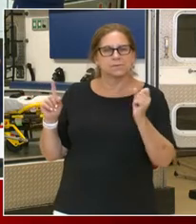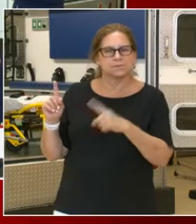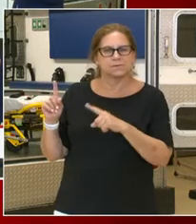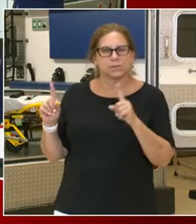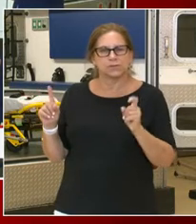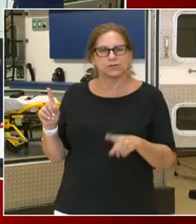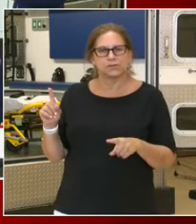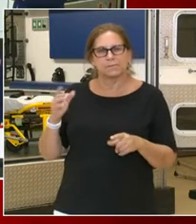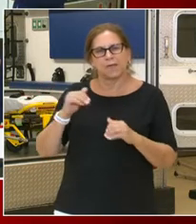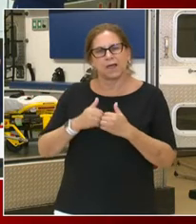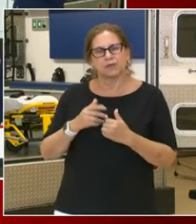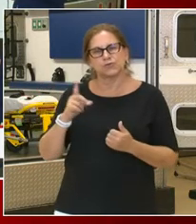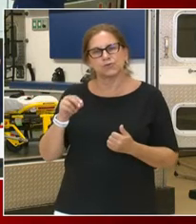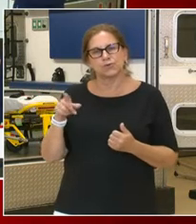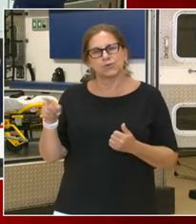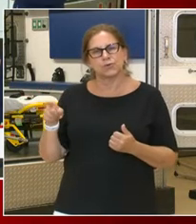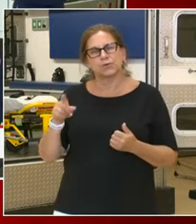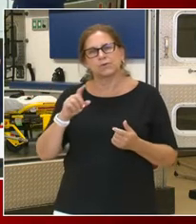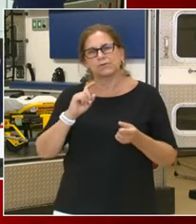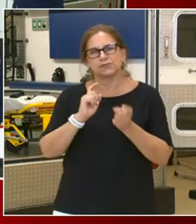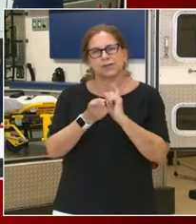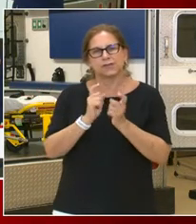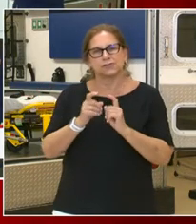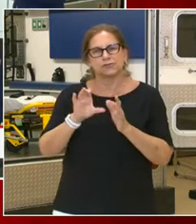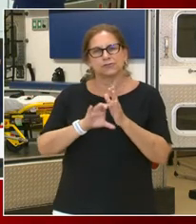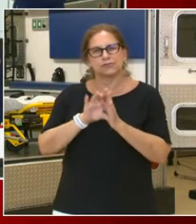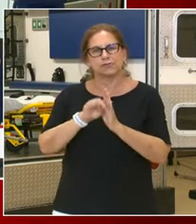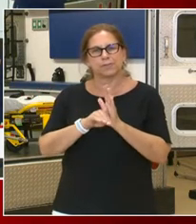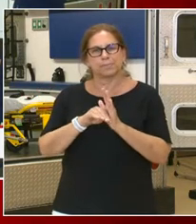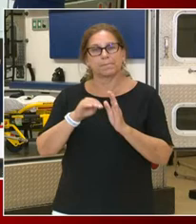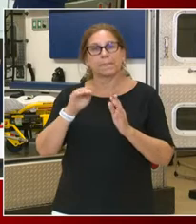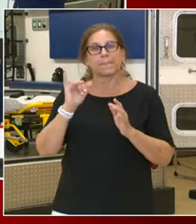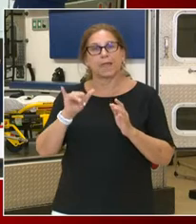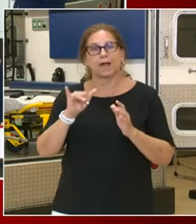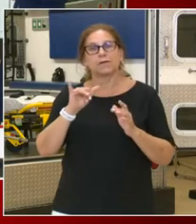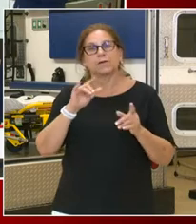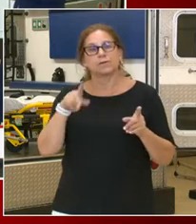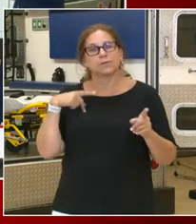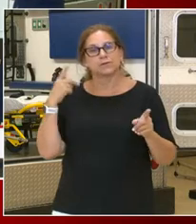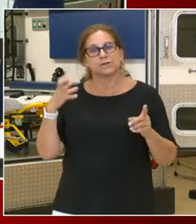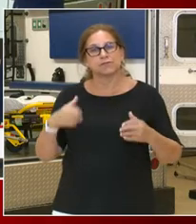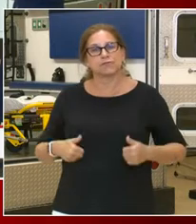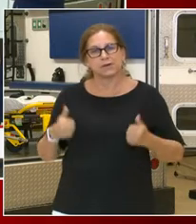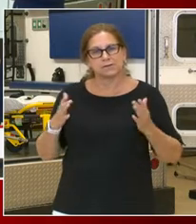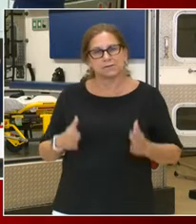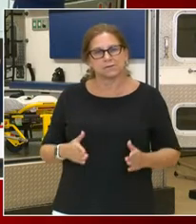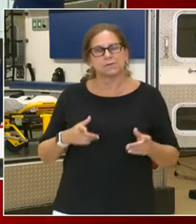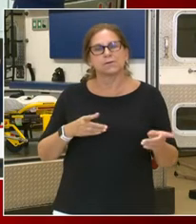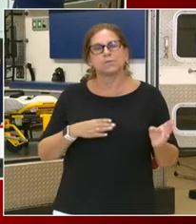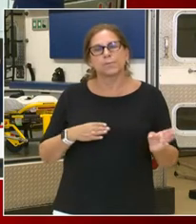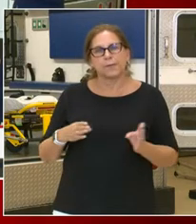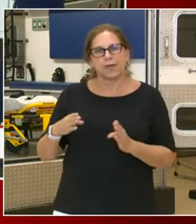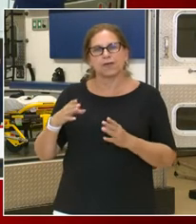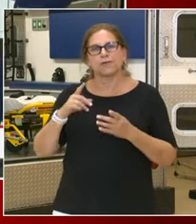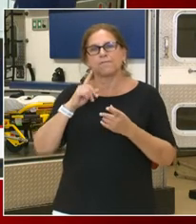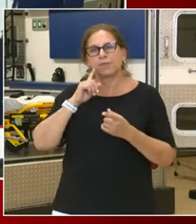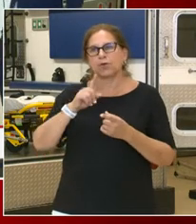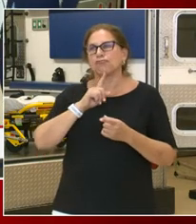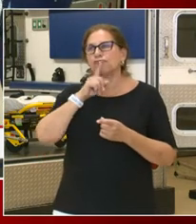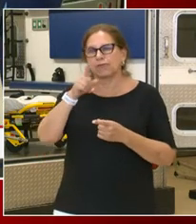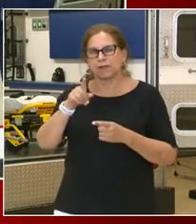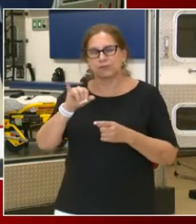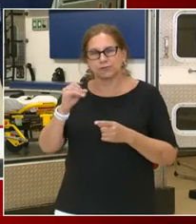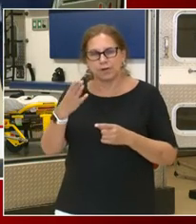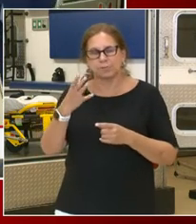make sure that our residents are prepared for high demand, high paying jobs and to be competitive when they go out into the